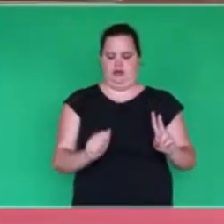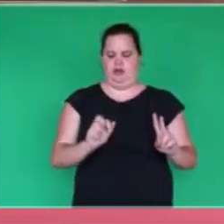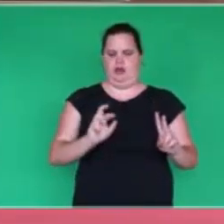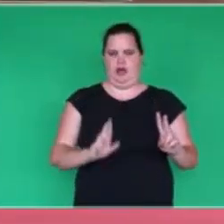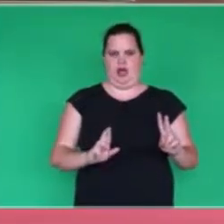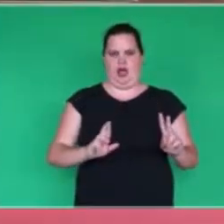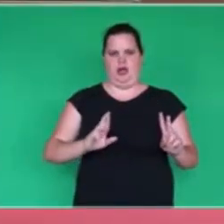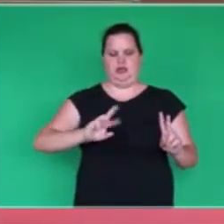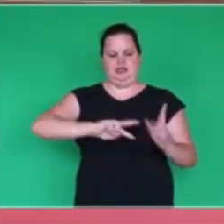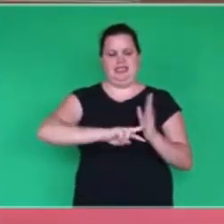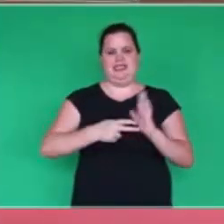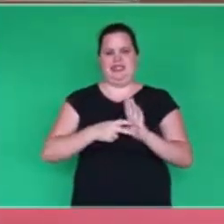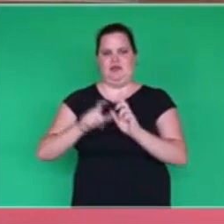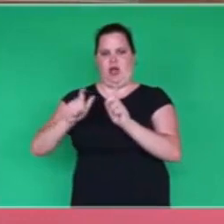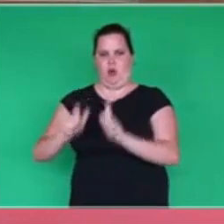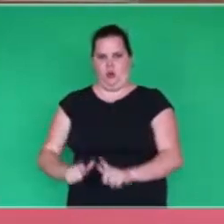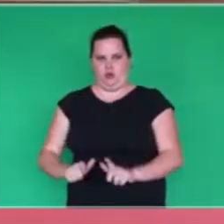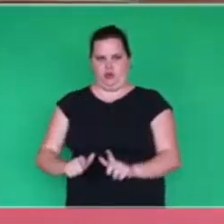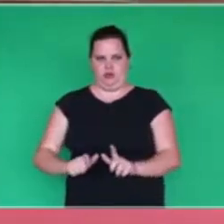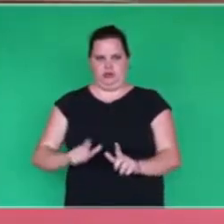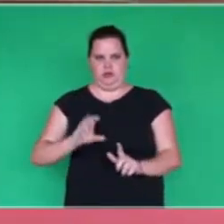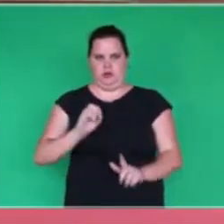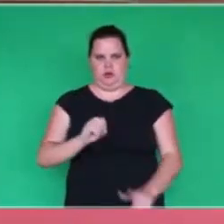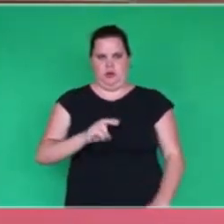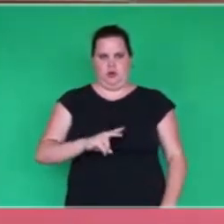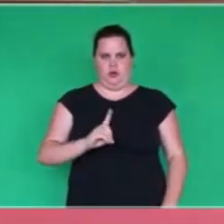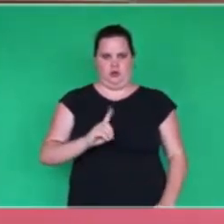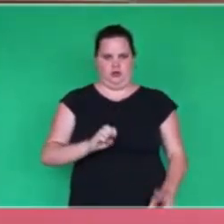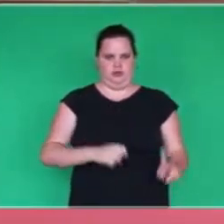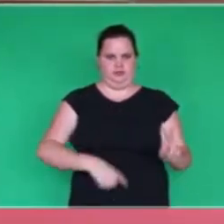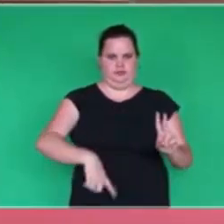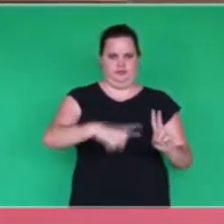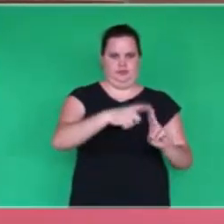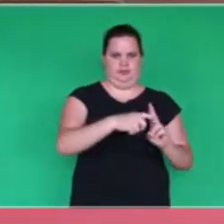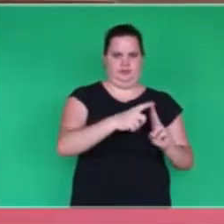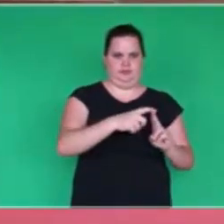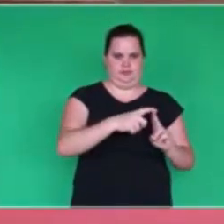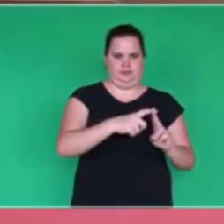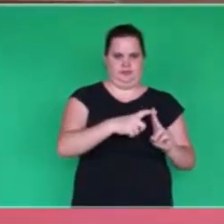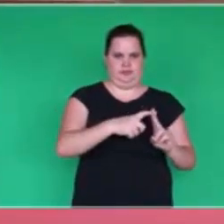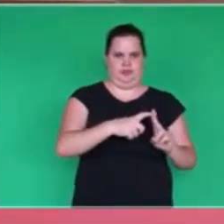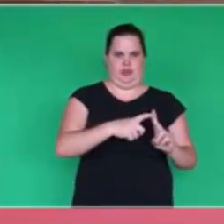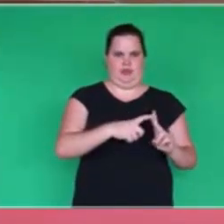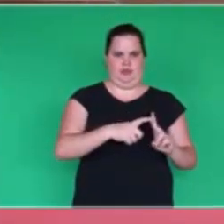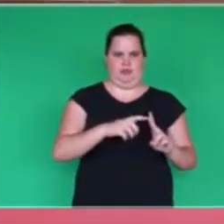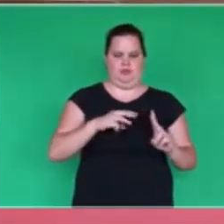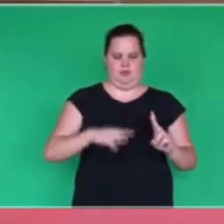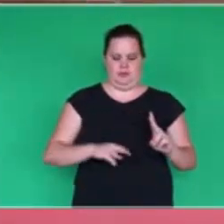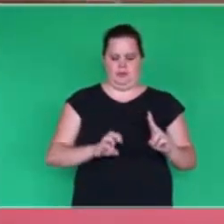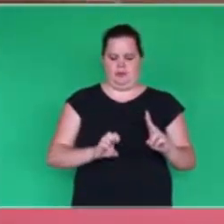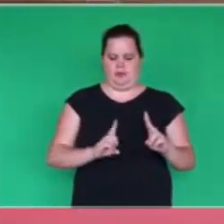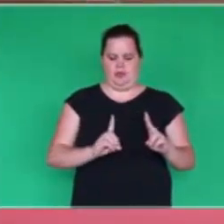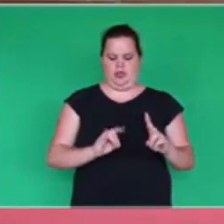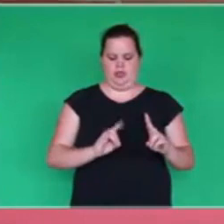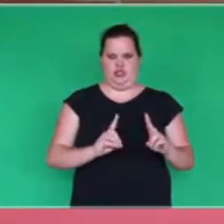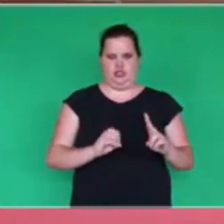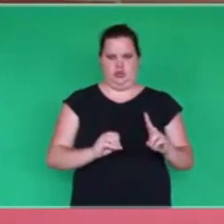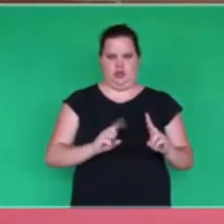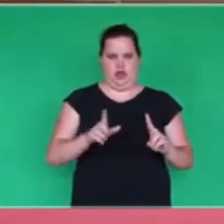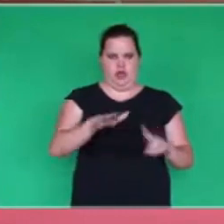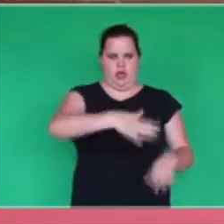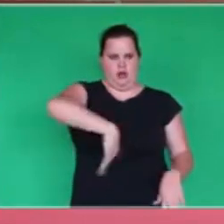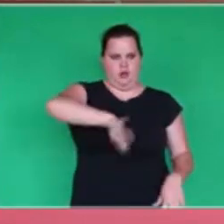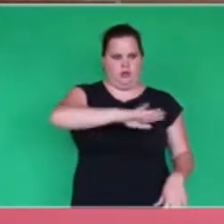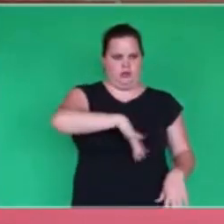the Mediterranean Sea, all the way to the Orient. Today, Israel has all his